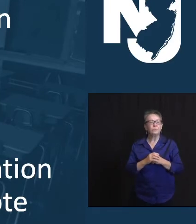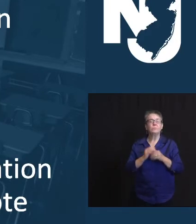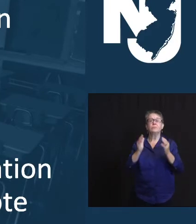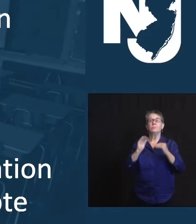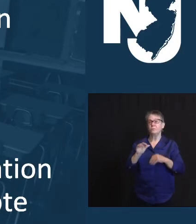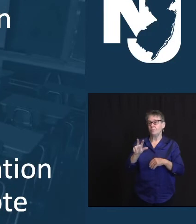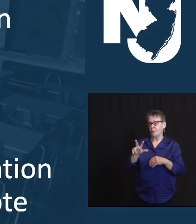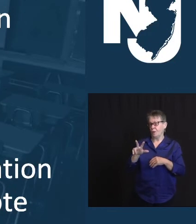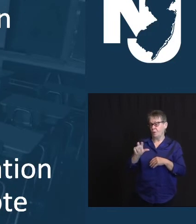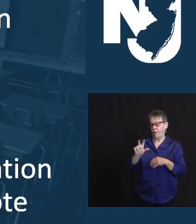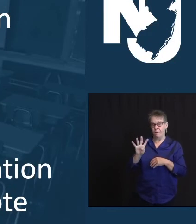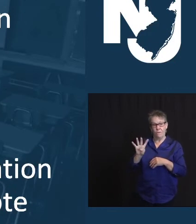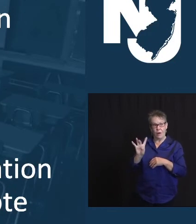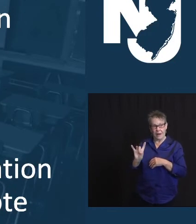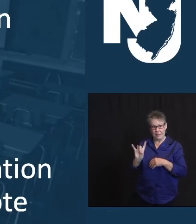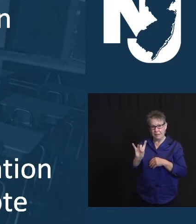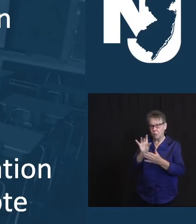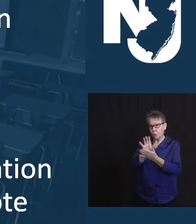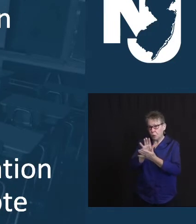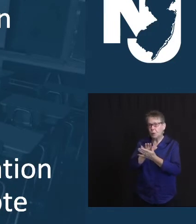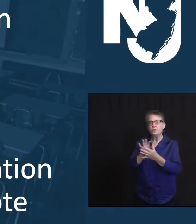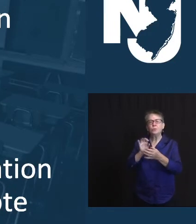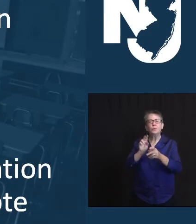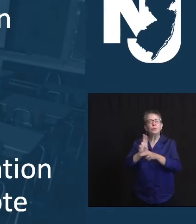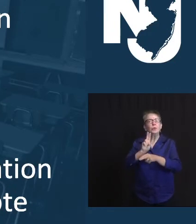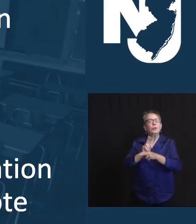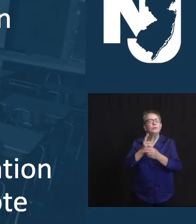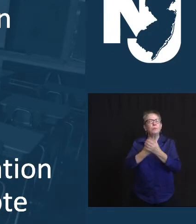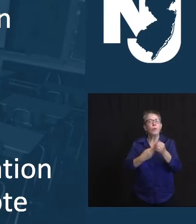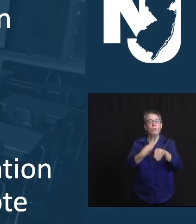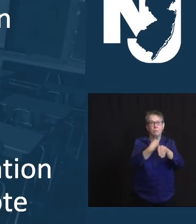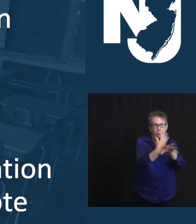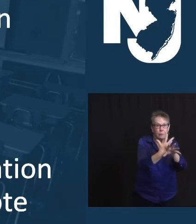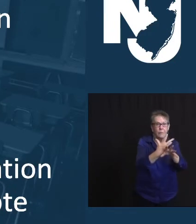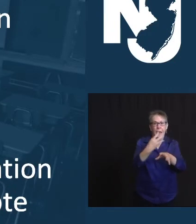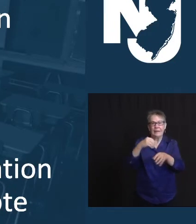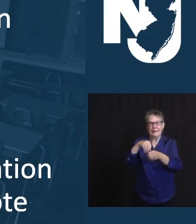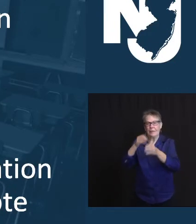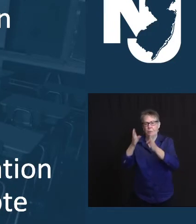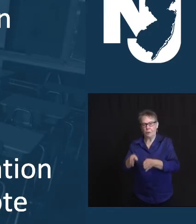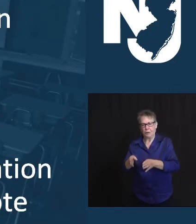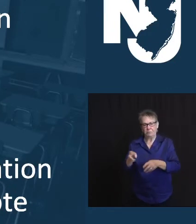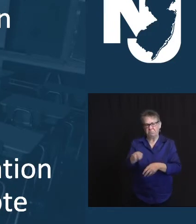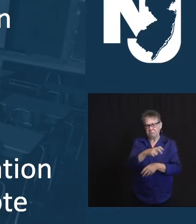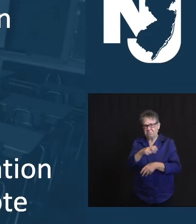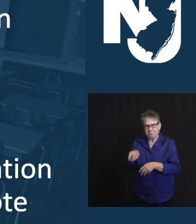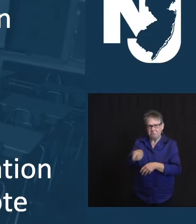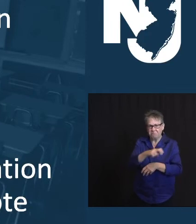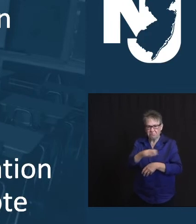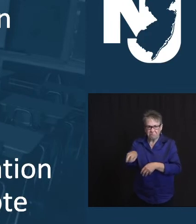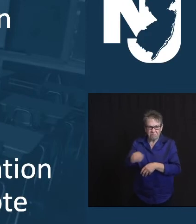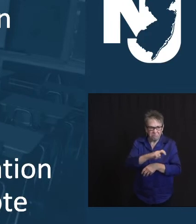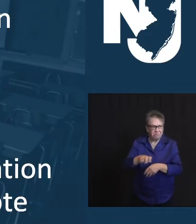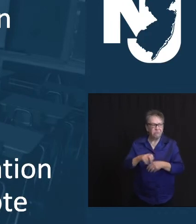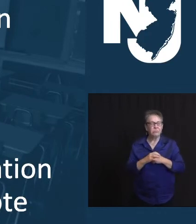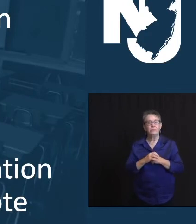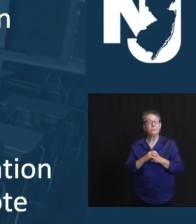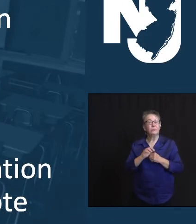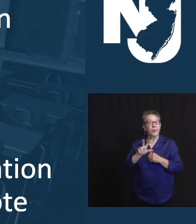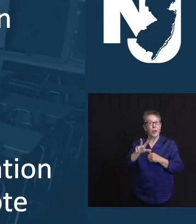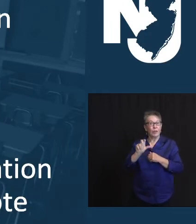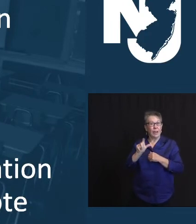348 are starting the new year with a hybrid of an in-person and remote instruction that has some students in the school building at some